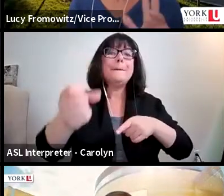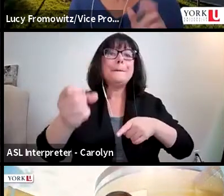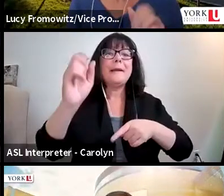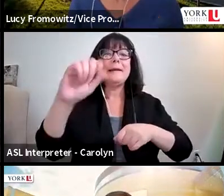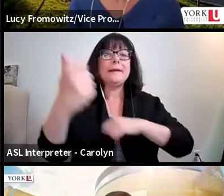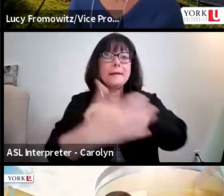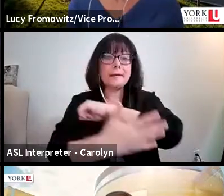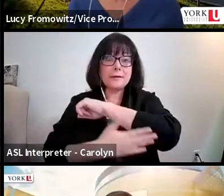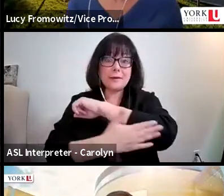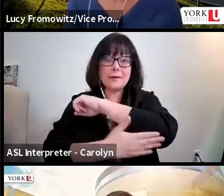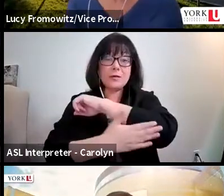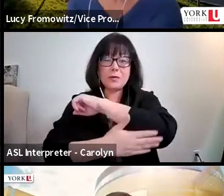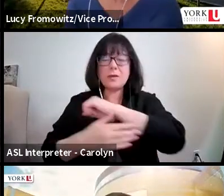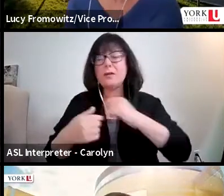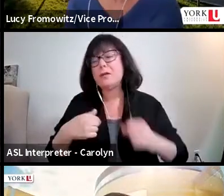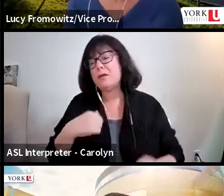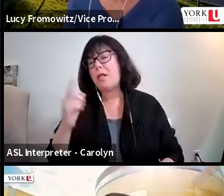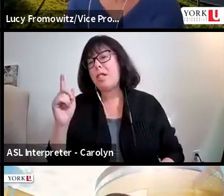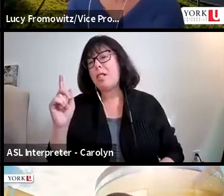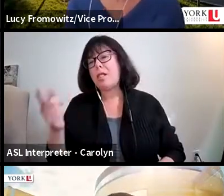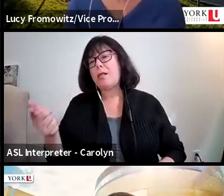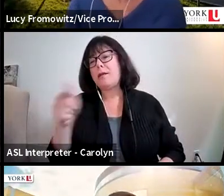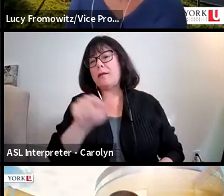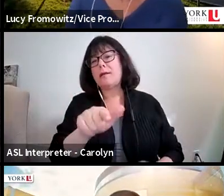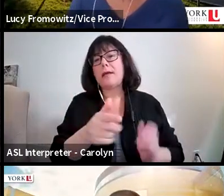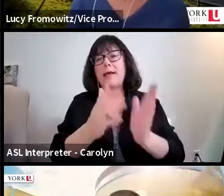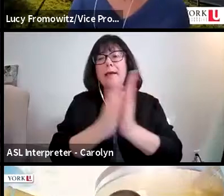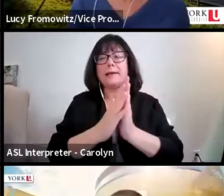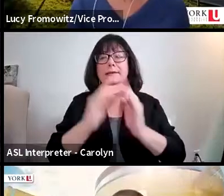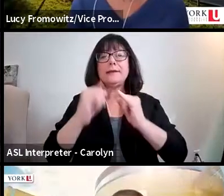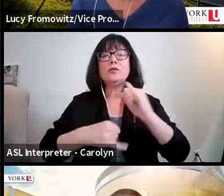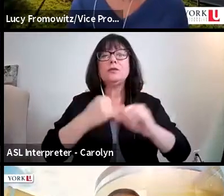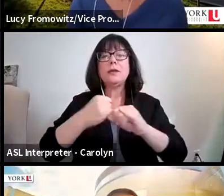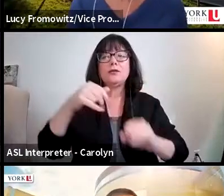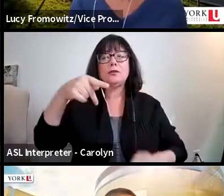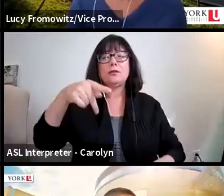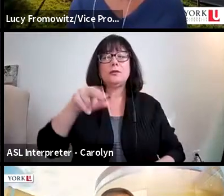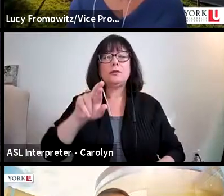not 100% sure where those plans are at the moment.